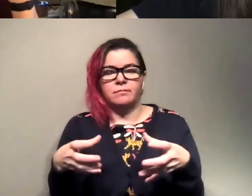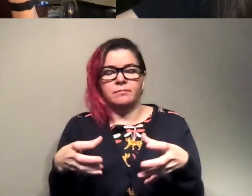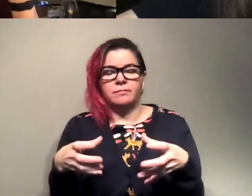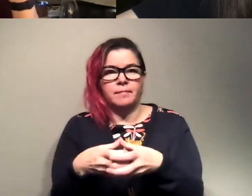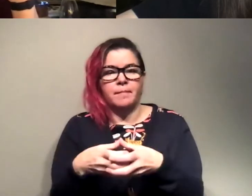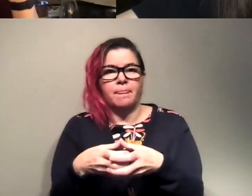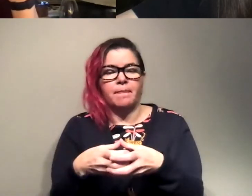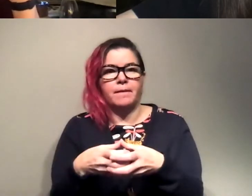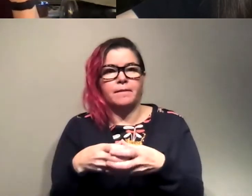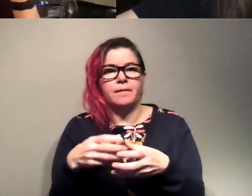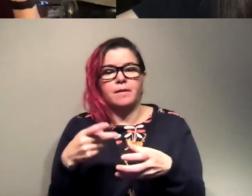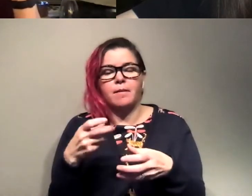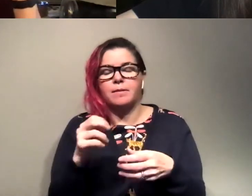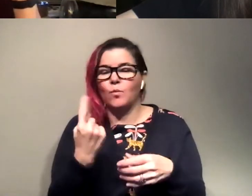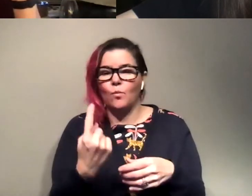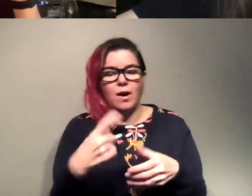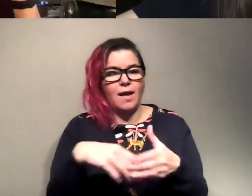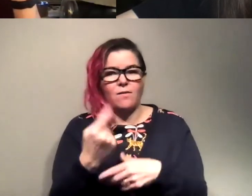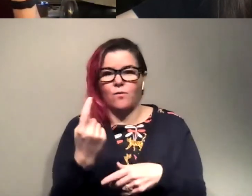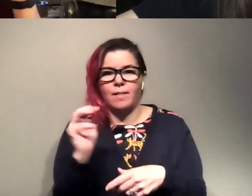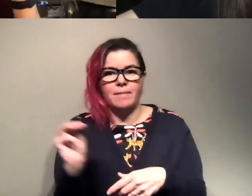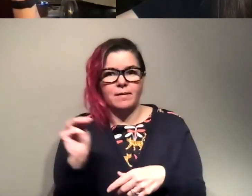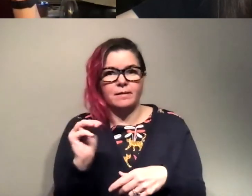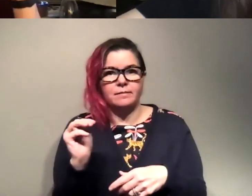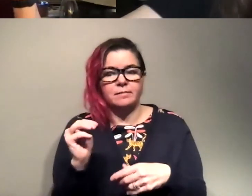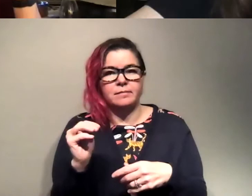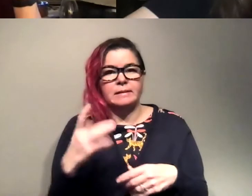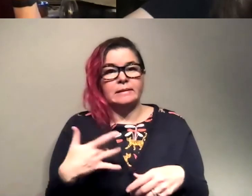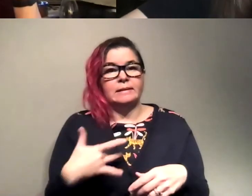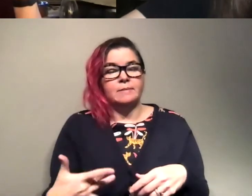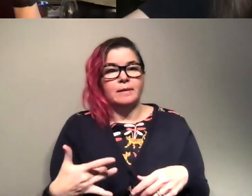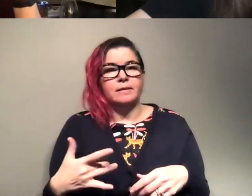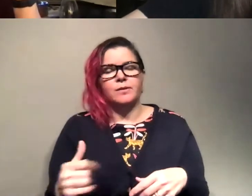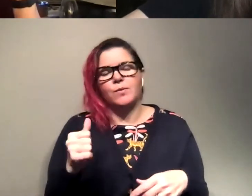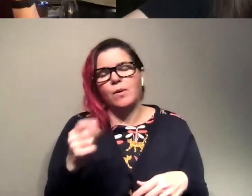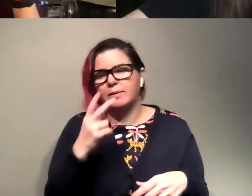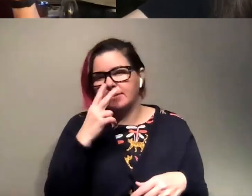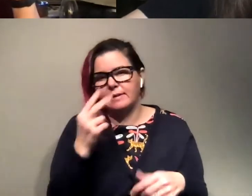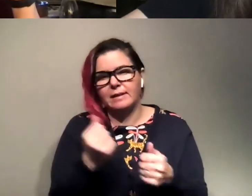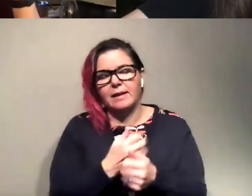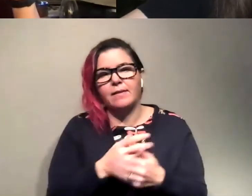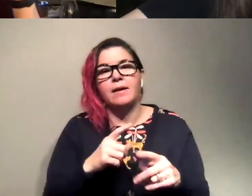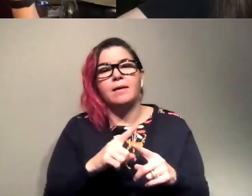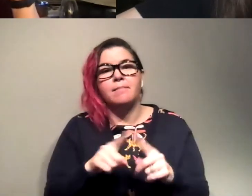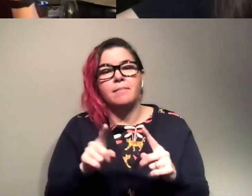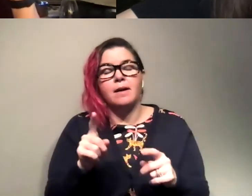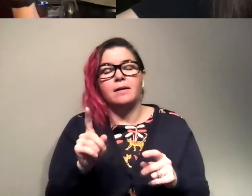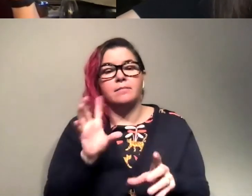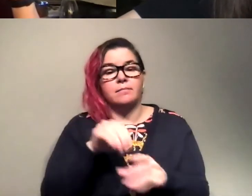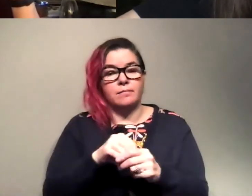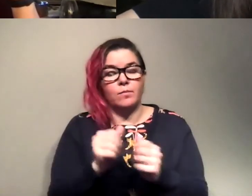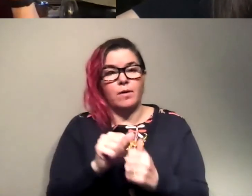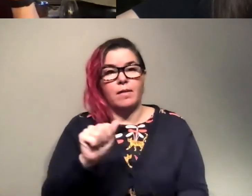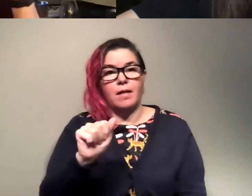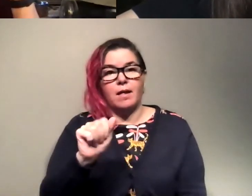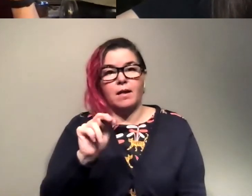if it's 1 in 1 million, normally you're not going to see anything. But in the presence of an antibiotic, that one